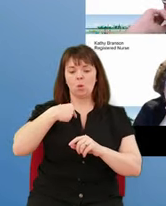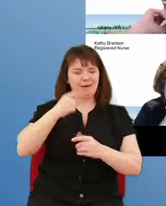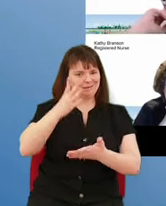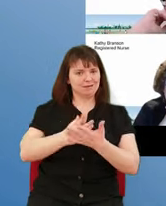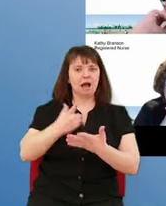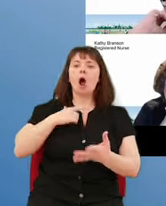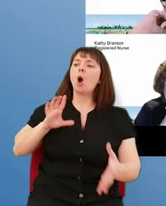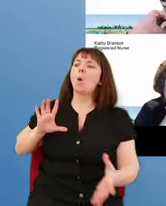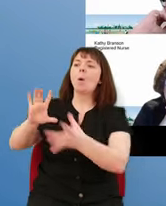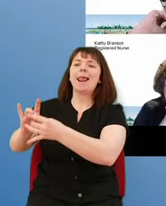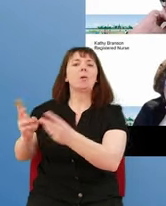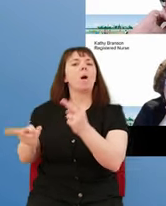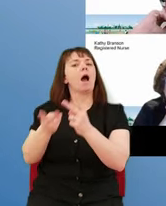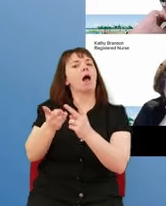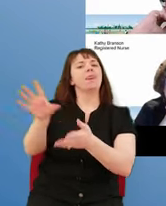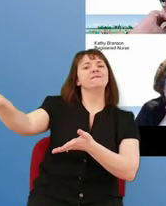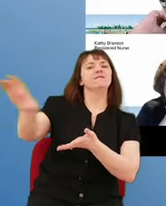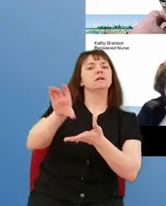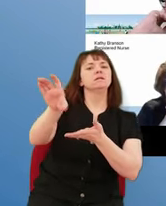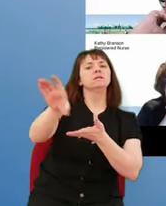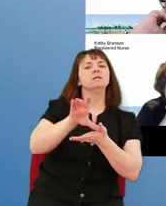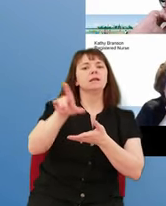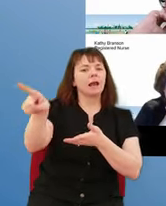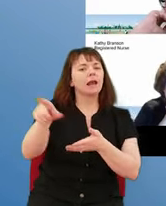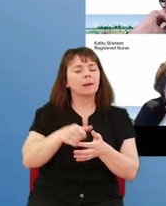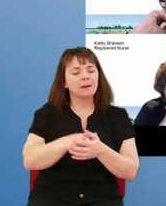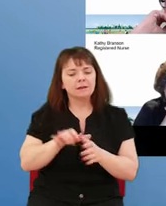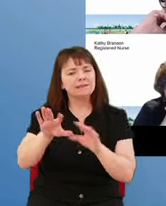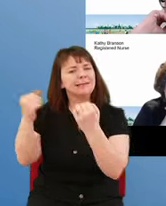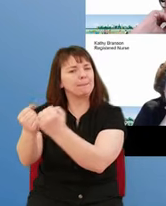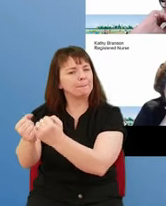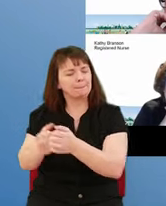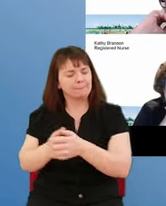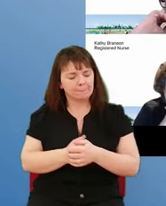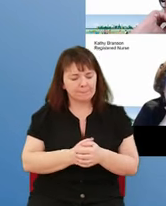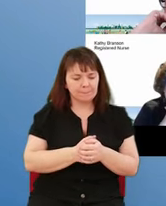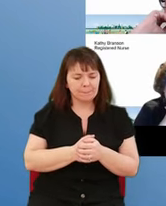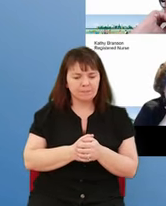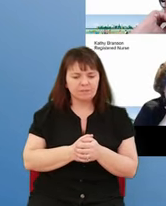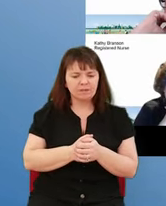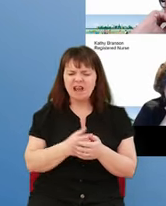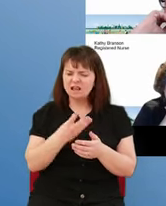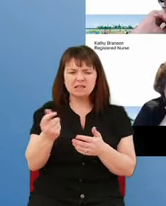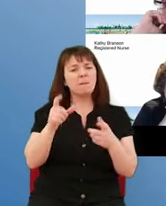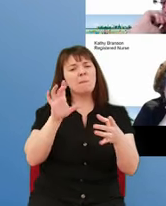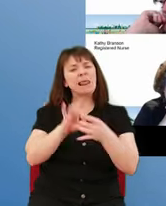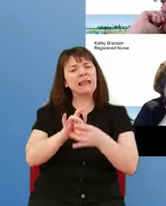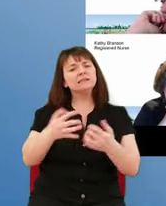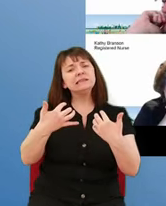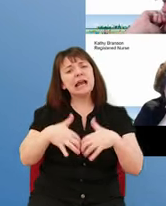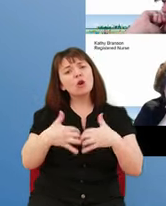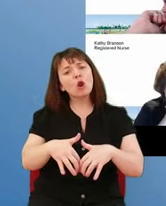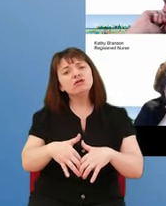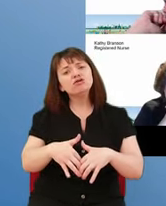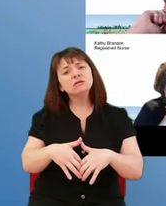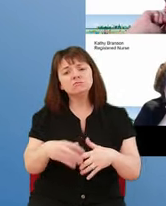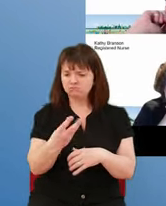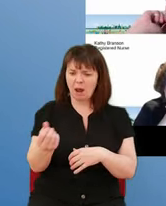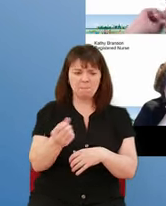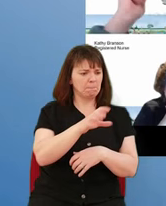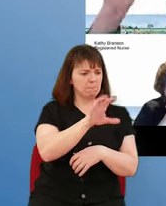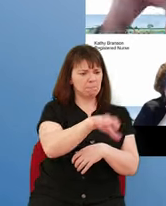Some are to do with technology. Some practices wanted to embrace technology and do more in that, and we've